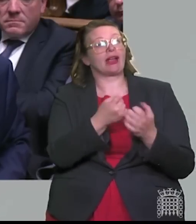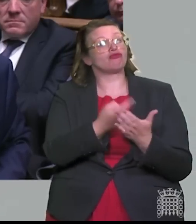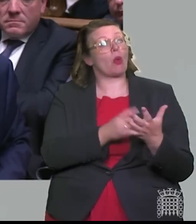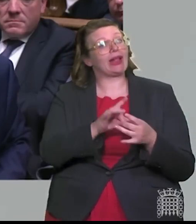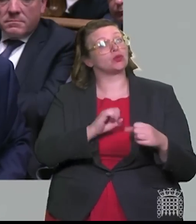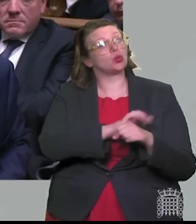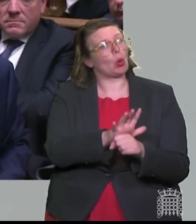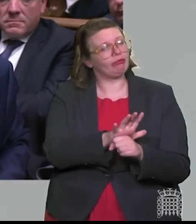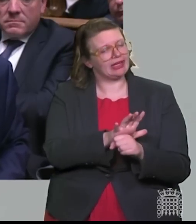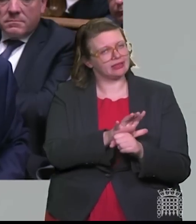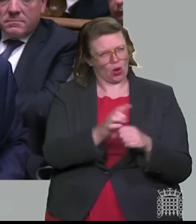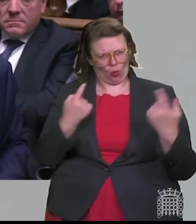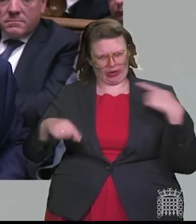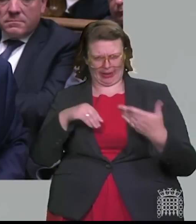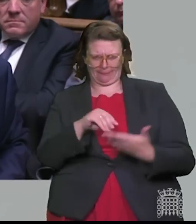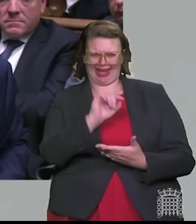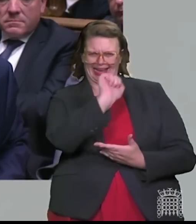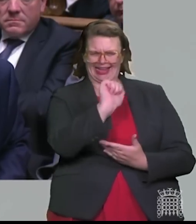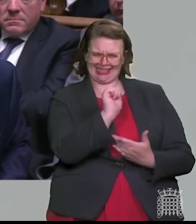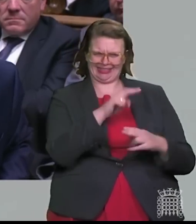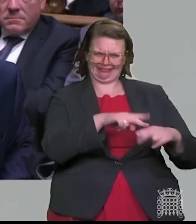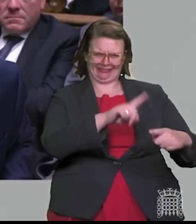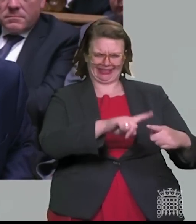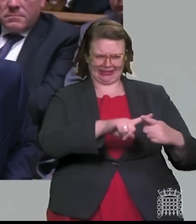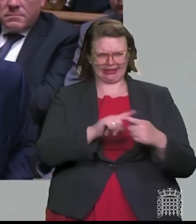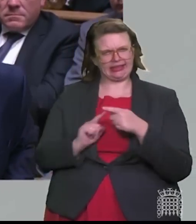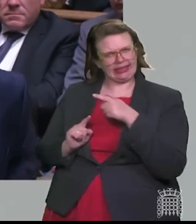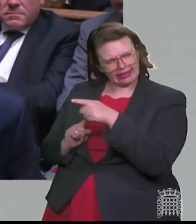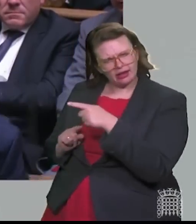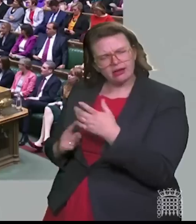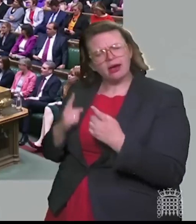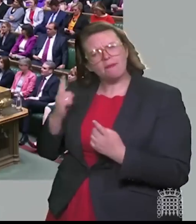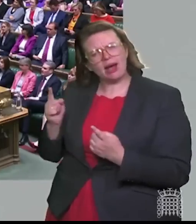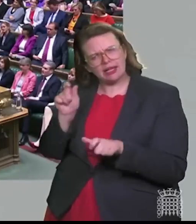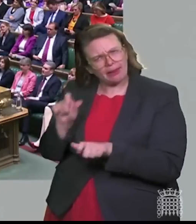he stand up for the British people? Is it because he's too weak?